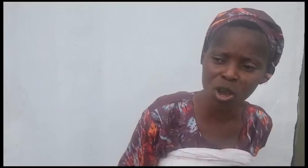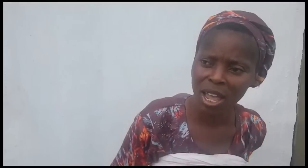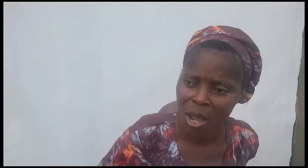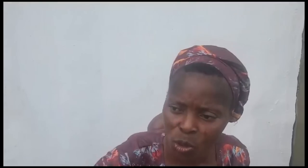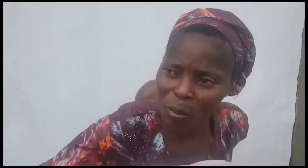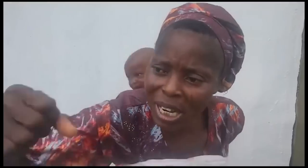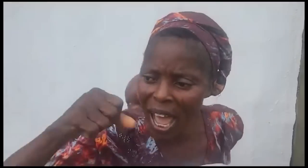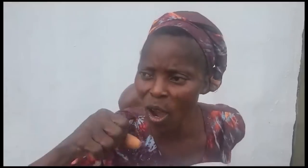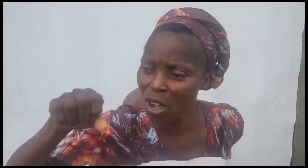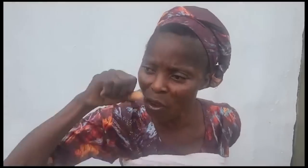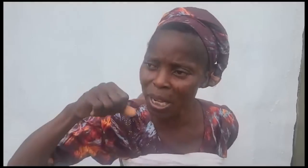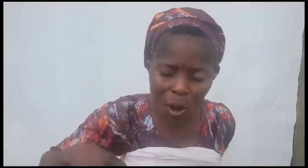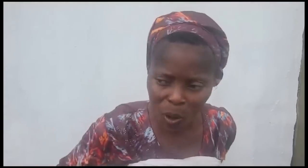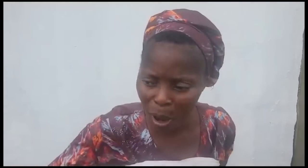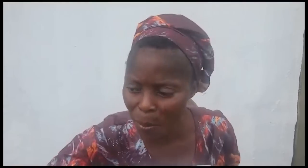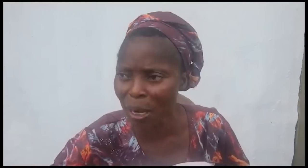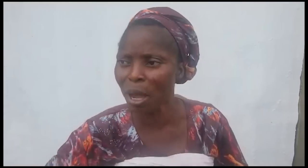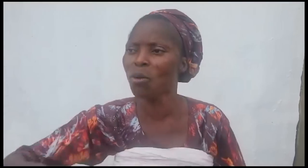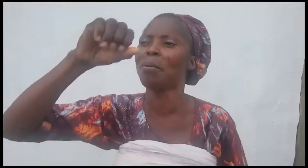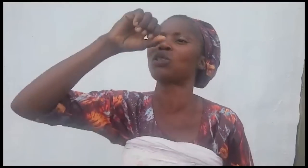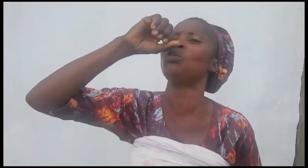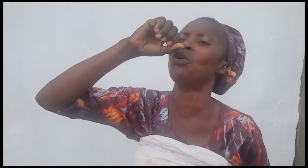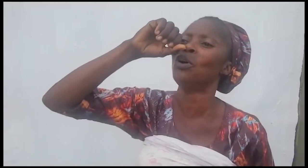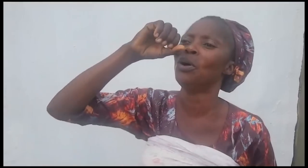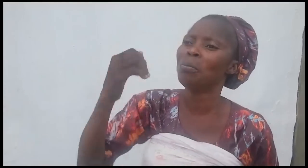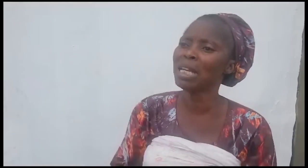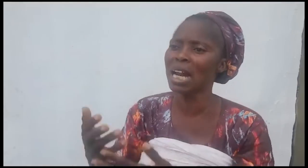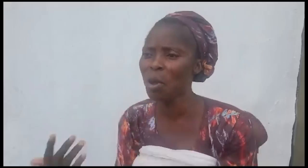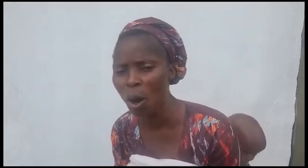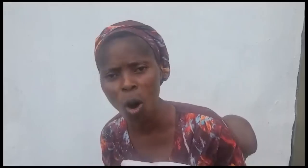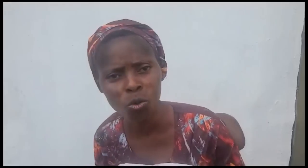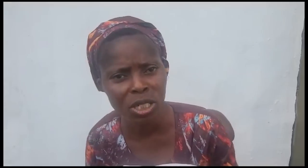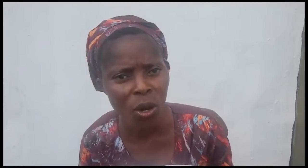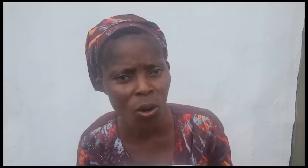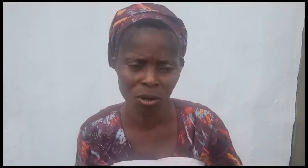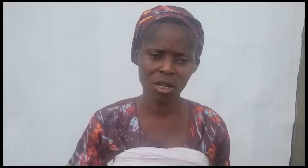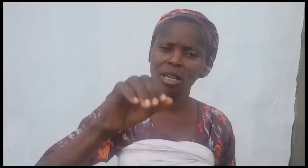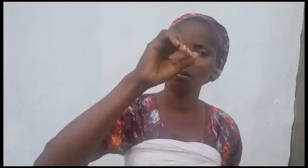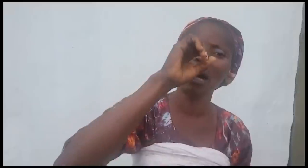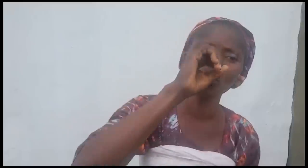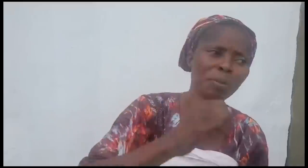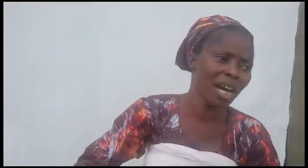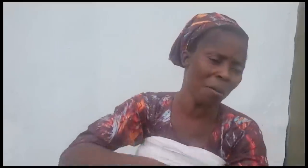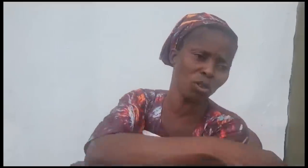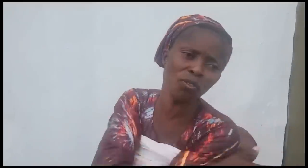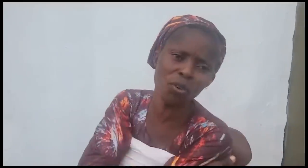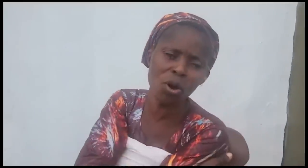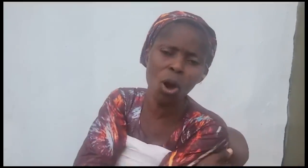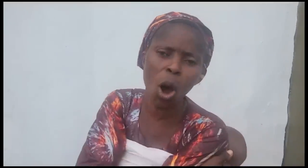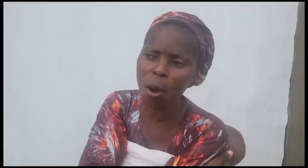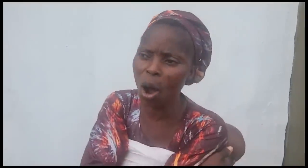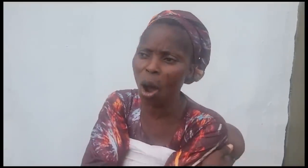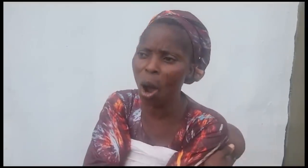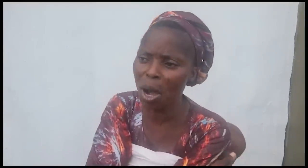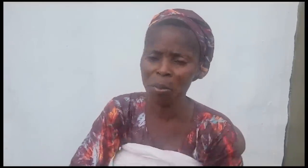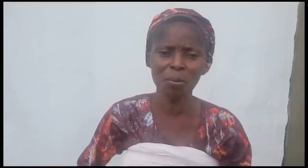bi ni oju e so mi nera e o fe fun mo yen mi o mo gba n ba gba lowo mi ba tun mu mi nera mi o mo poku ni o be ba tun mu mi nera ba tun fun ko